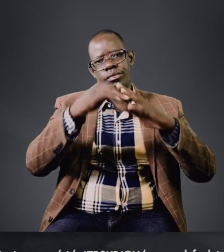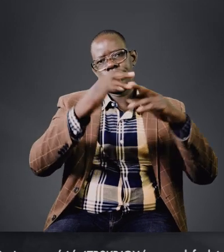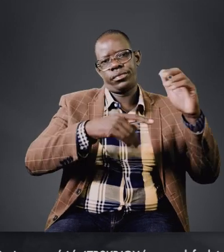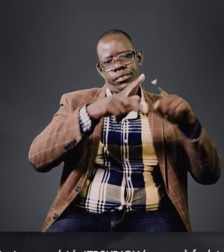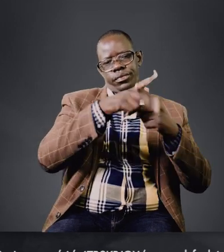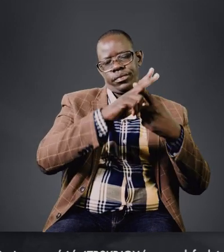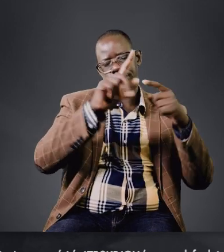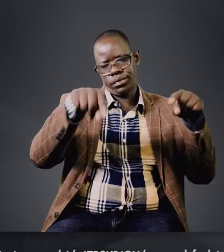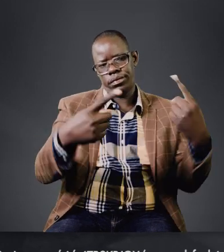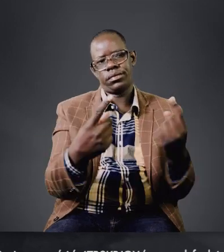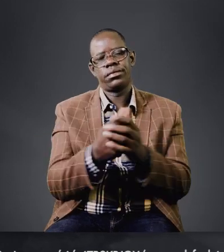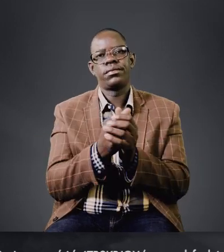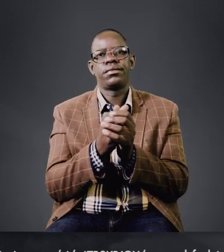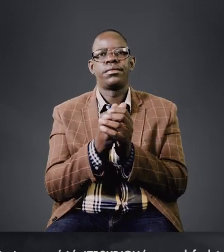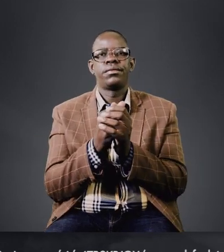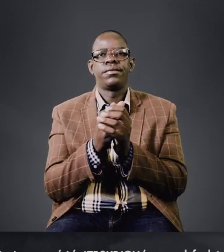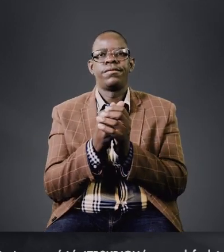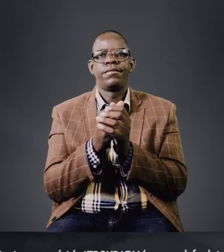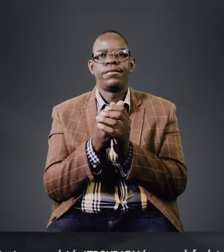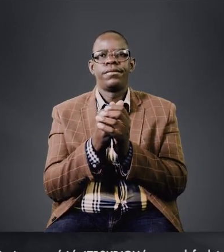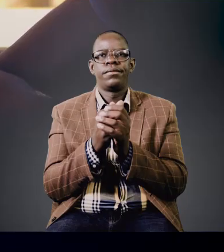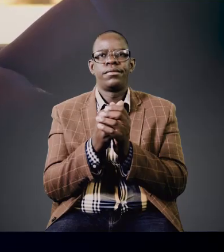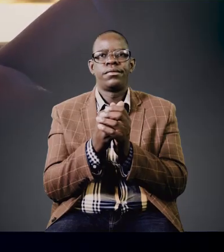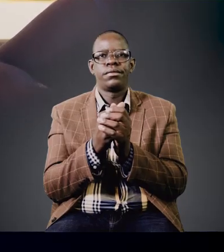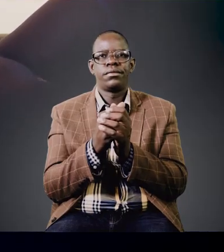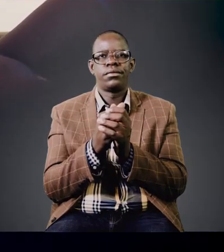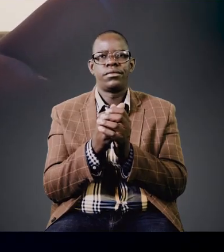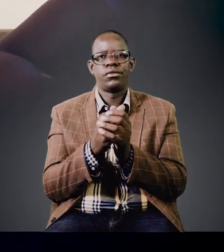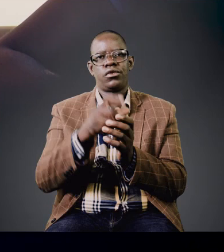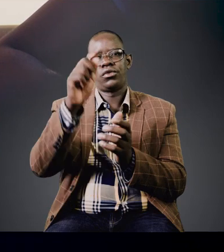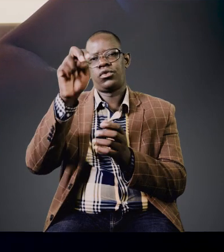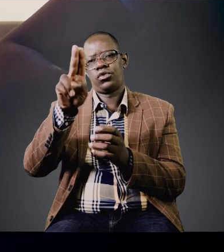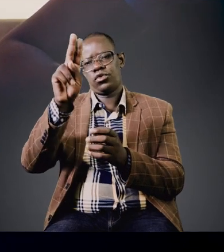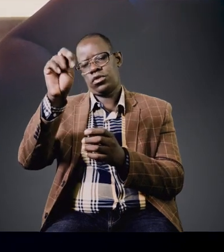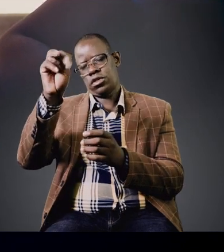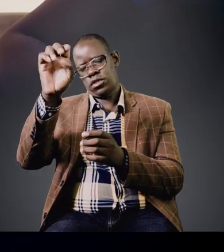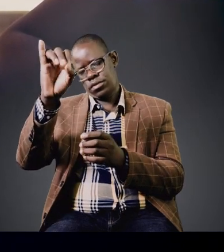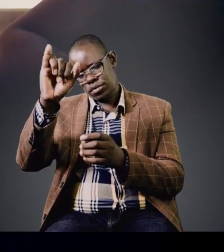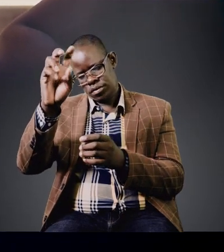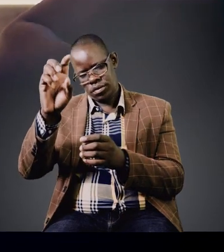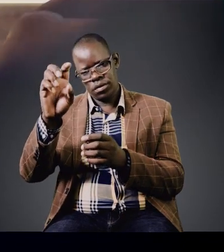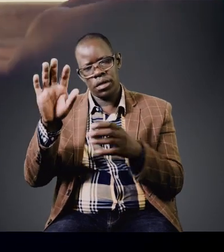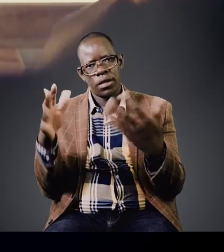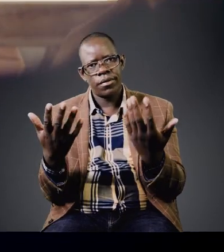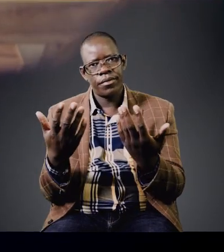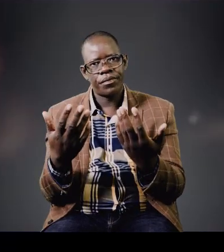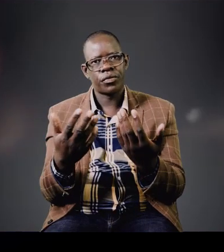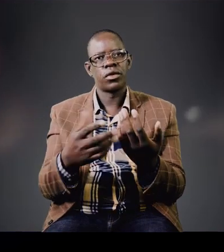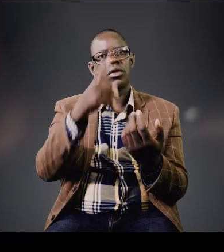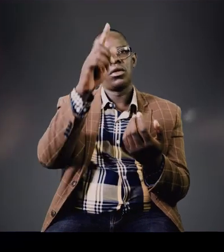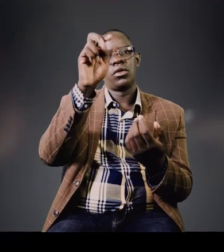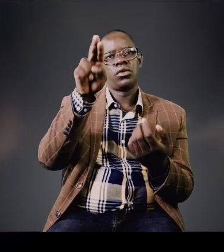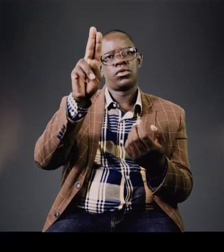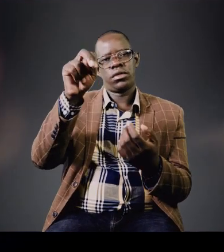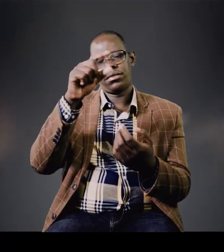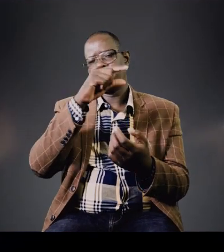damage. You once mentioned something about tsunami. How do you link a tsunami to an earthquake? Tsunami is actually a